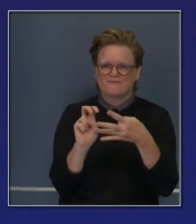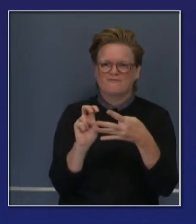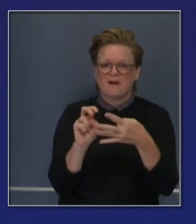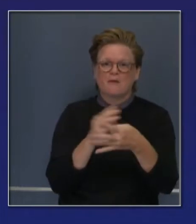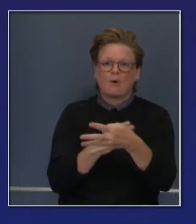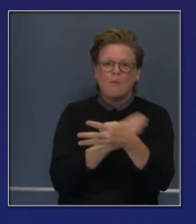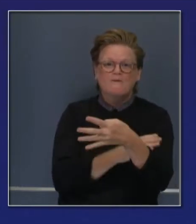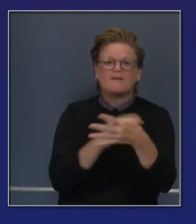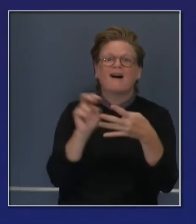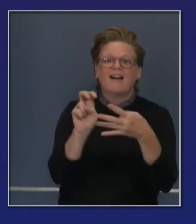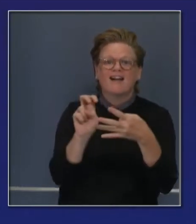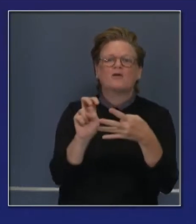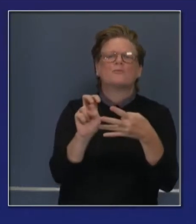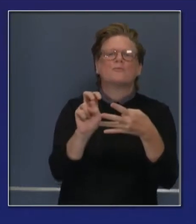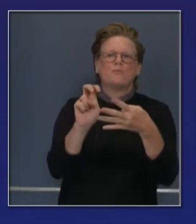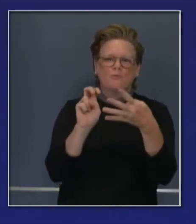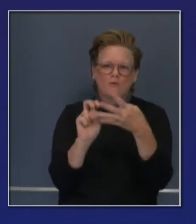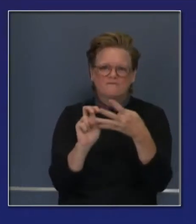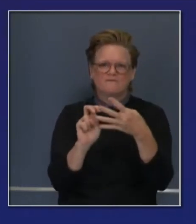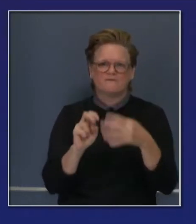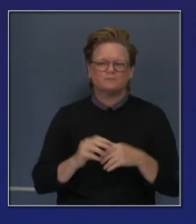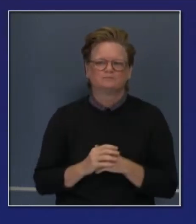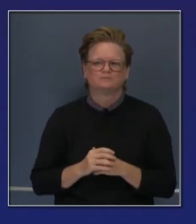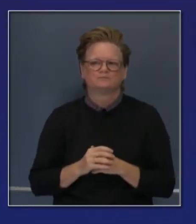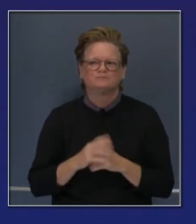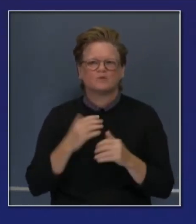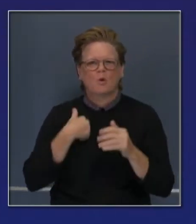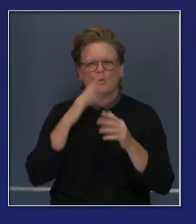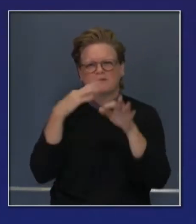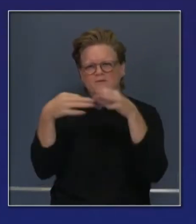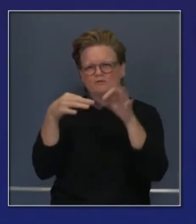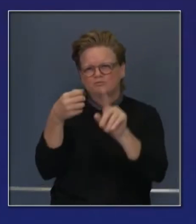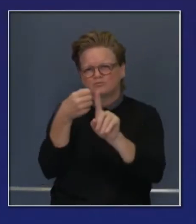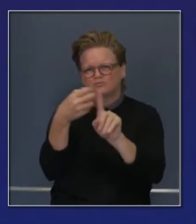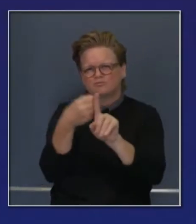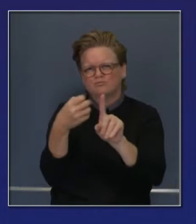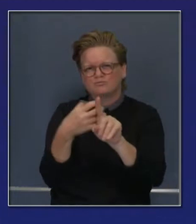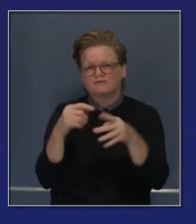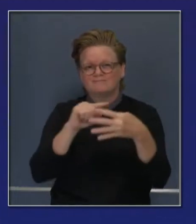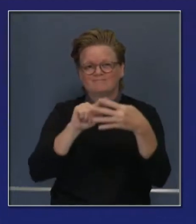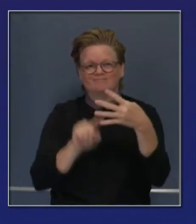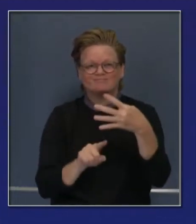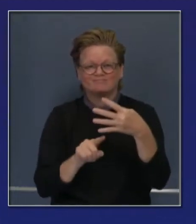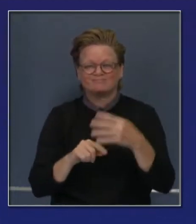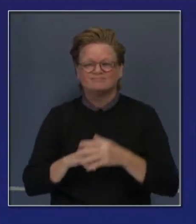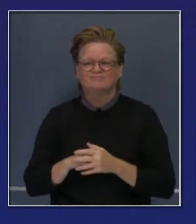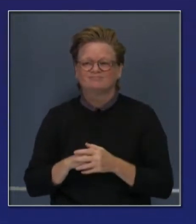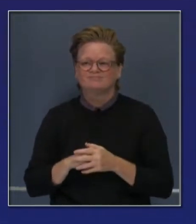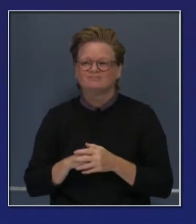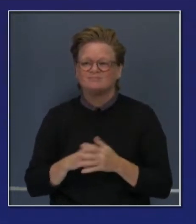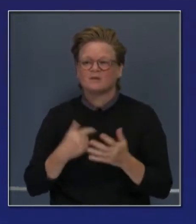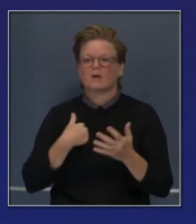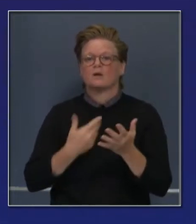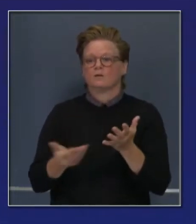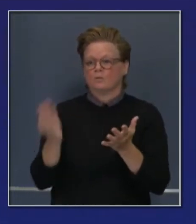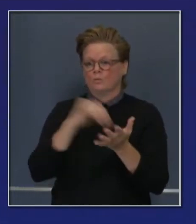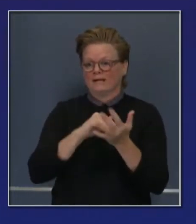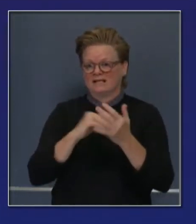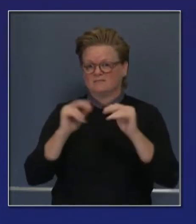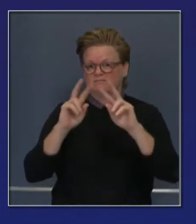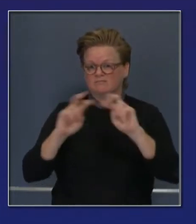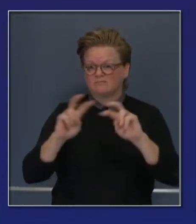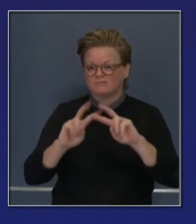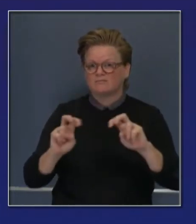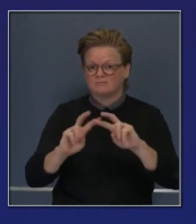about, again, what that looks like. We're going to begin our new assessments on a weekly basis every Tuesday, and we'll